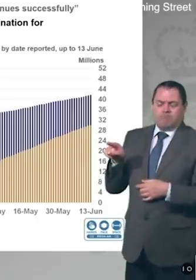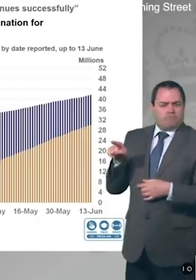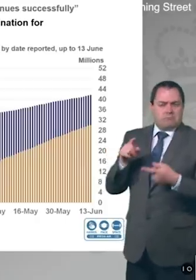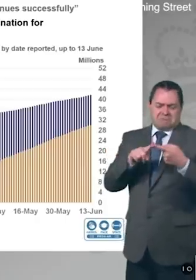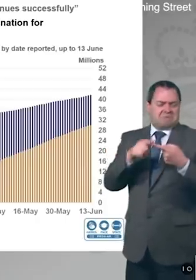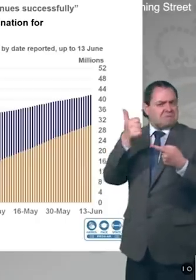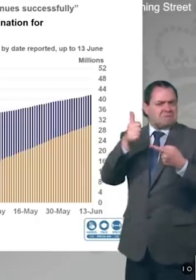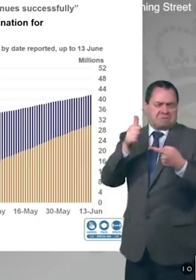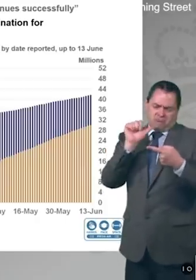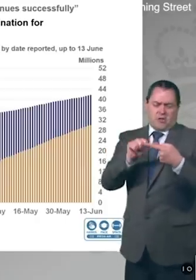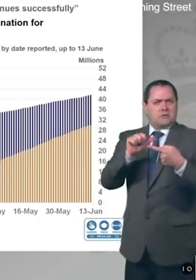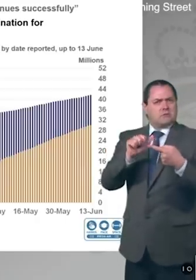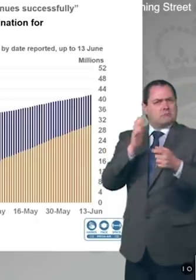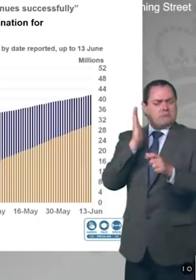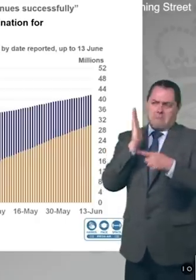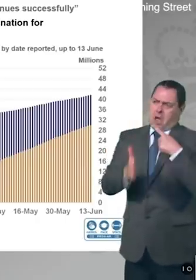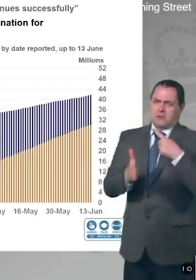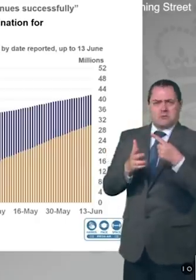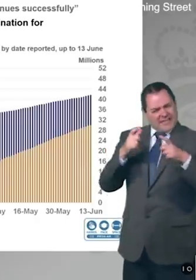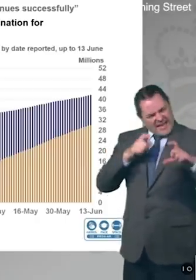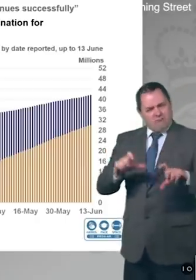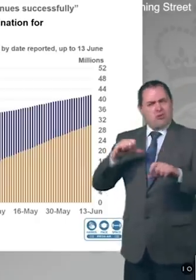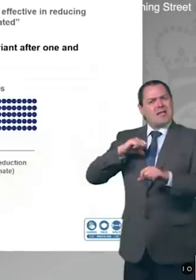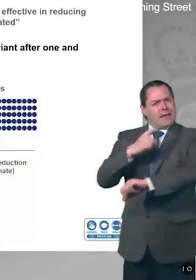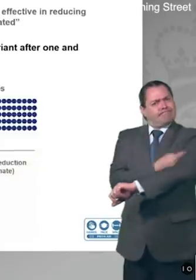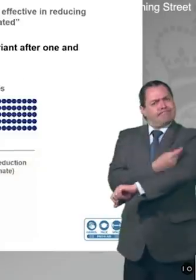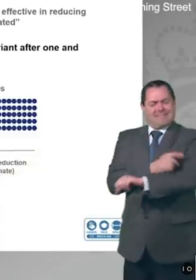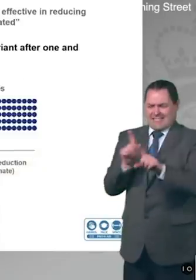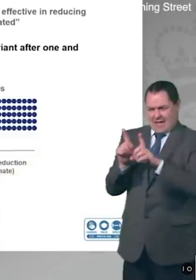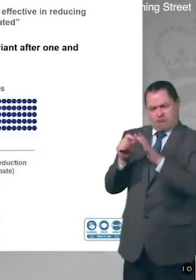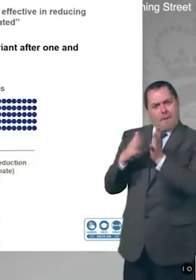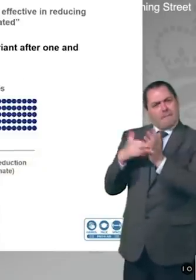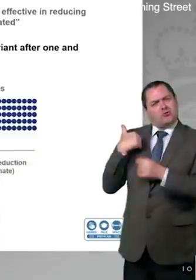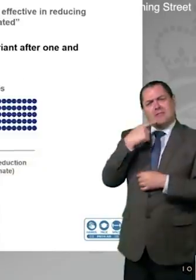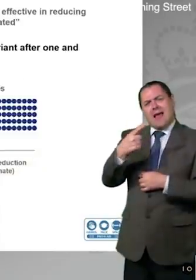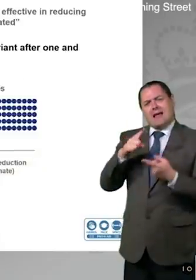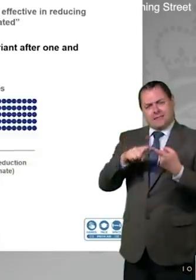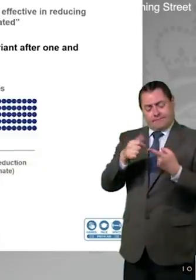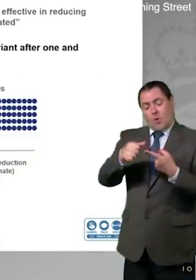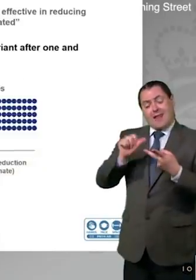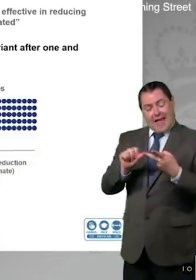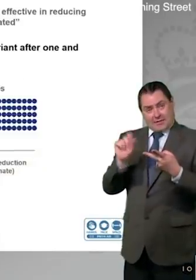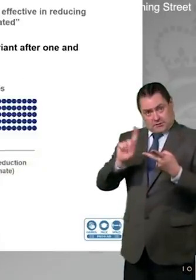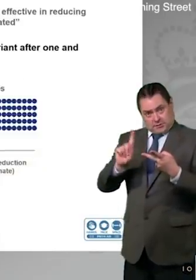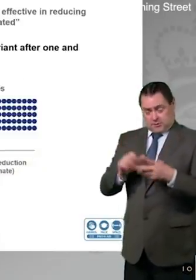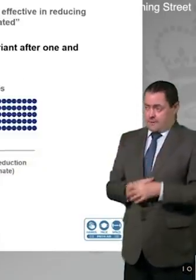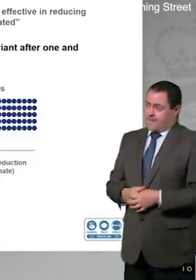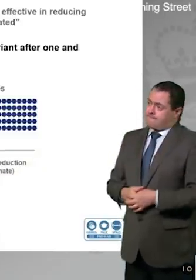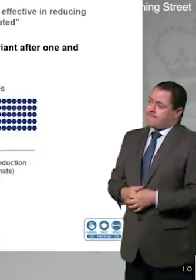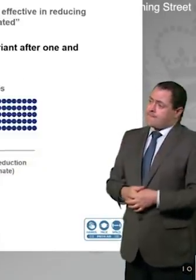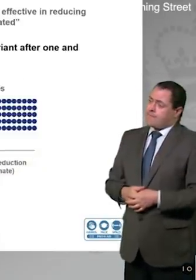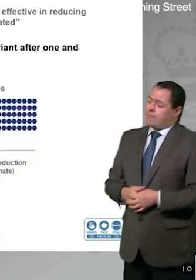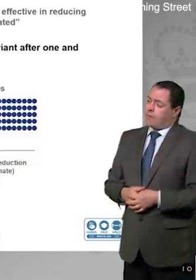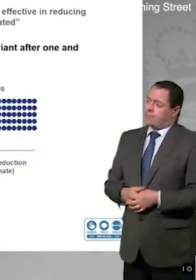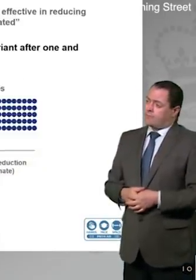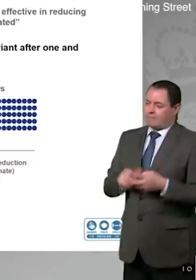to continue to be good as the Prime Minister has laid out. Next slide, please. The second test was that evidence